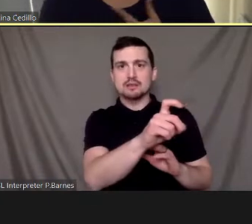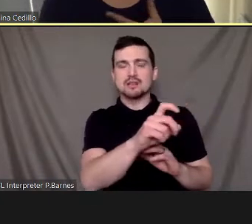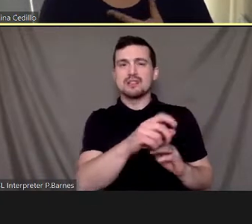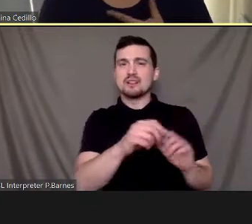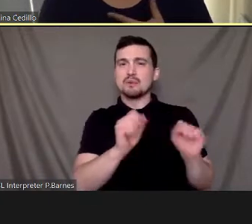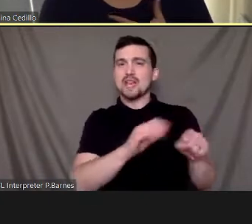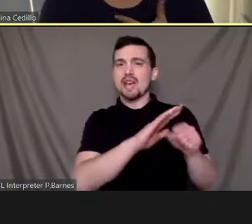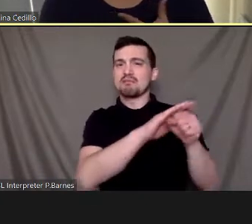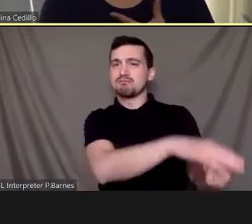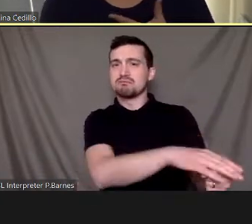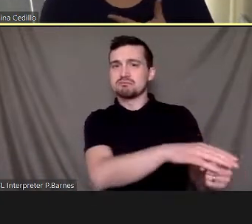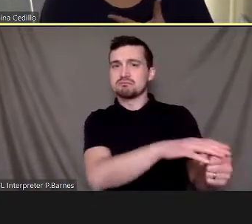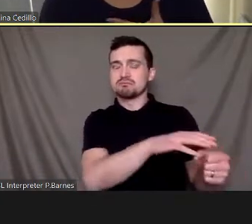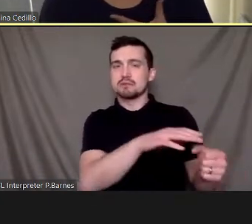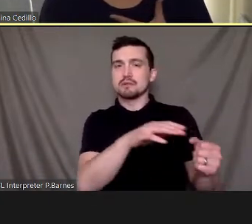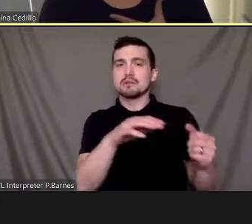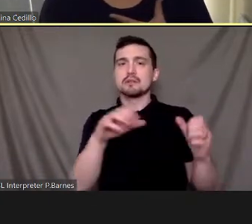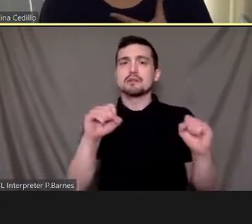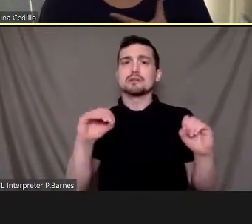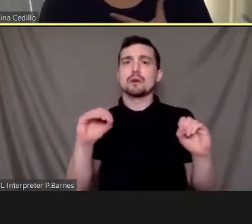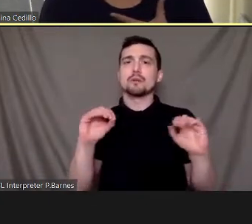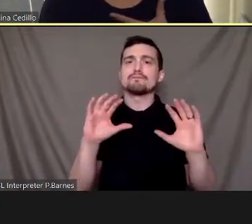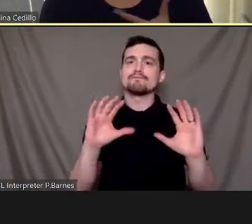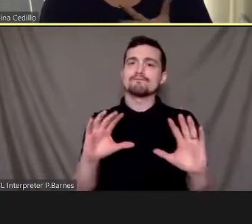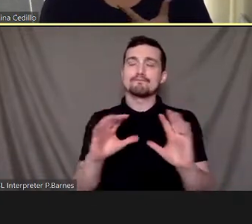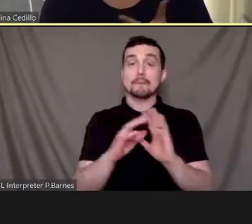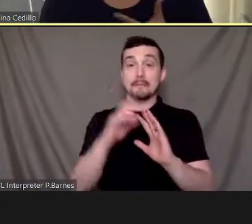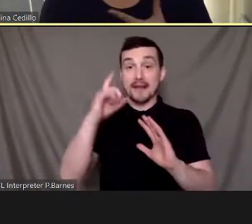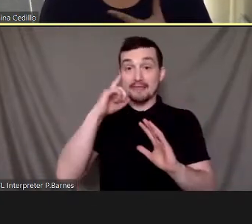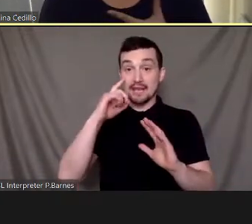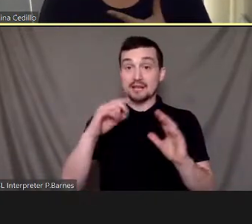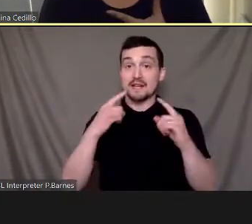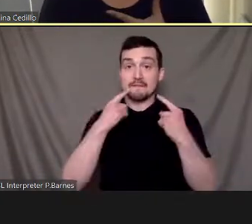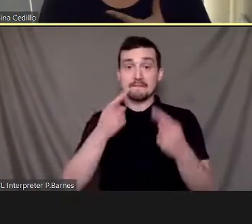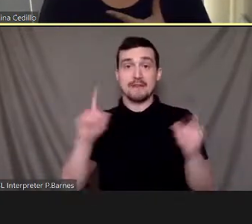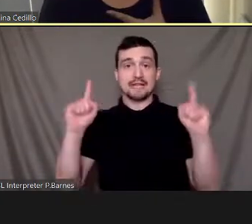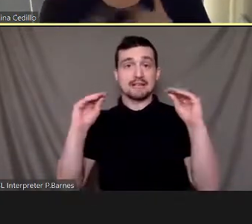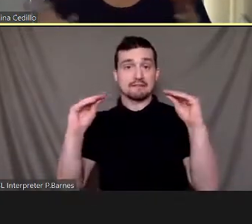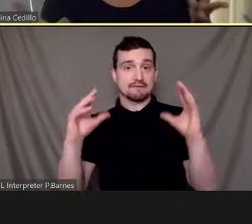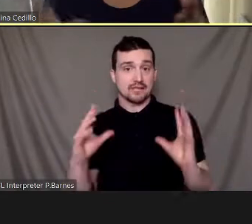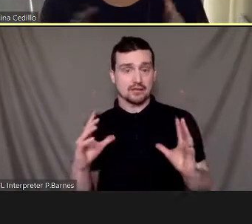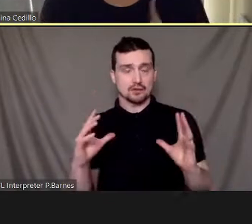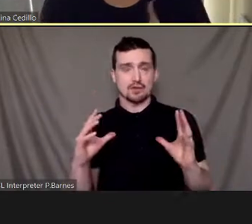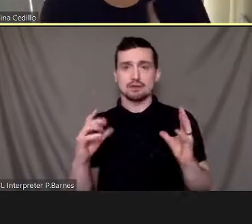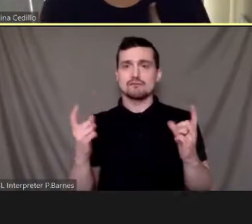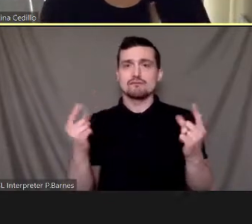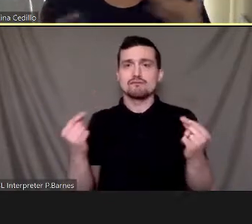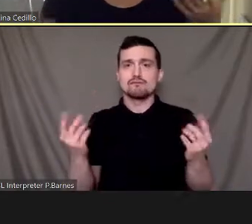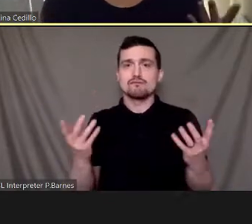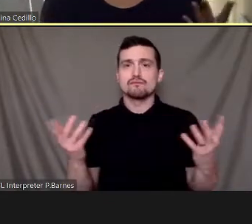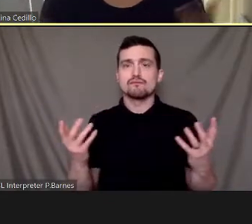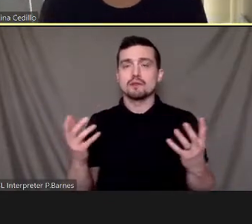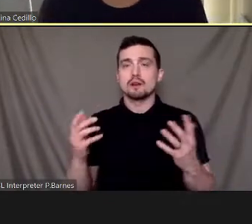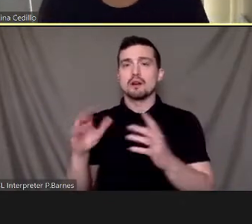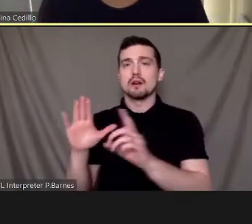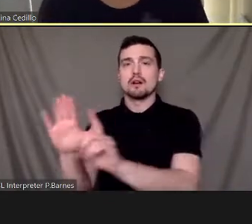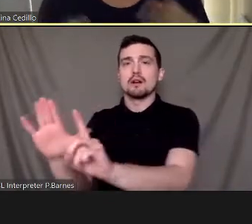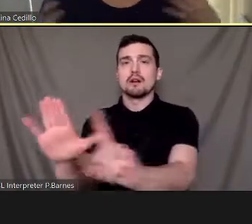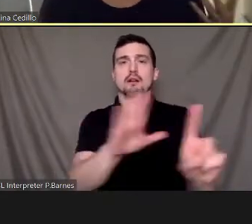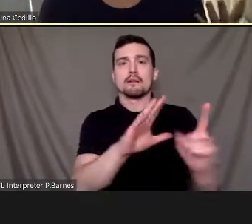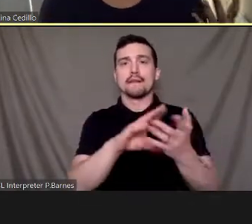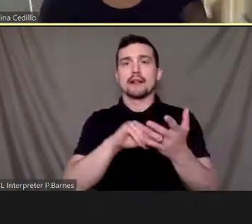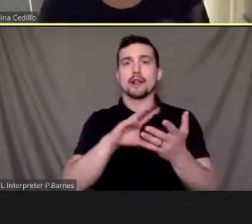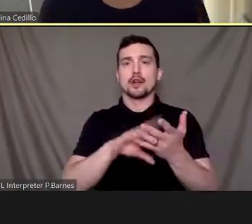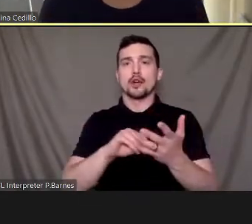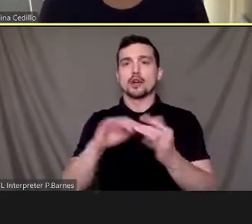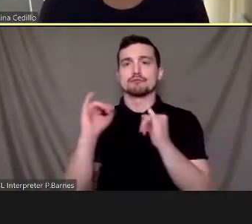it is my belief that an effective teacher knows that different people learn differently. So there